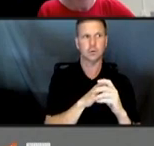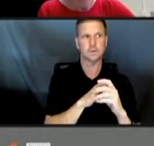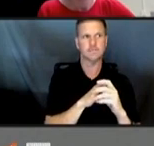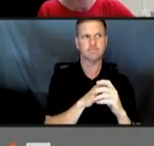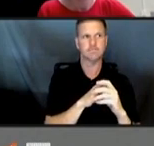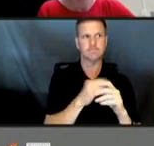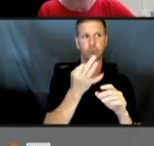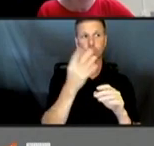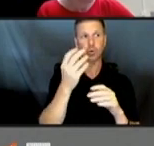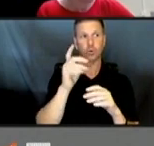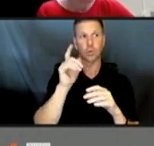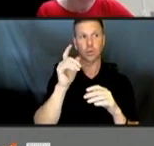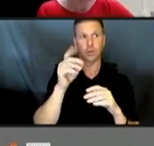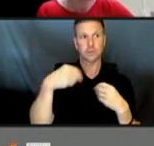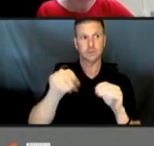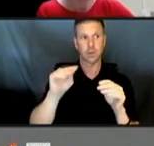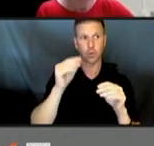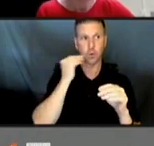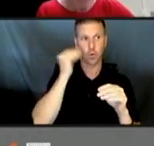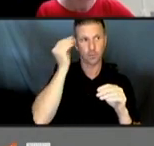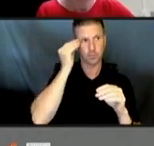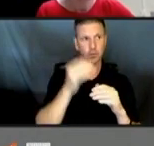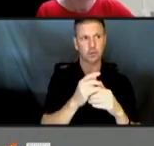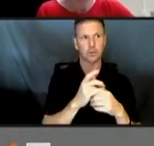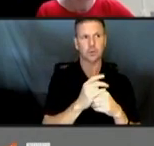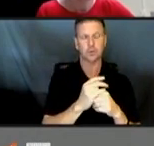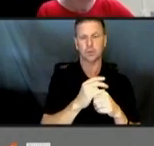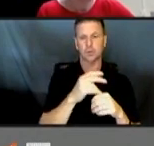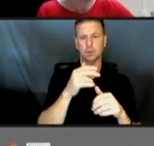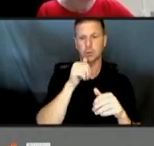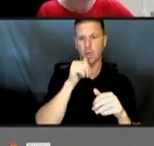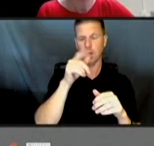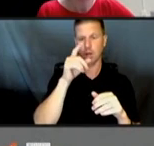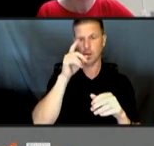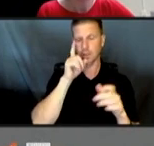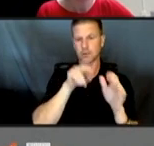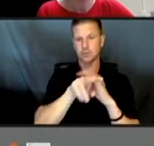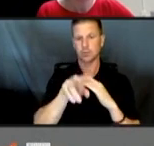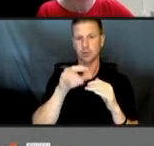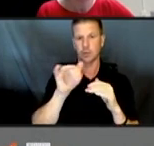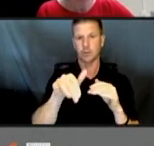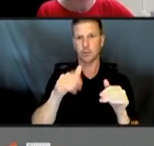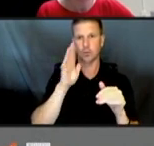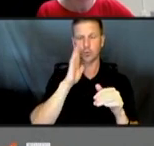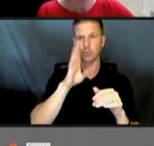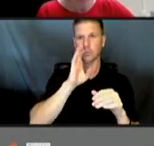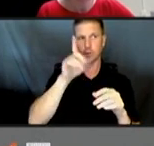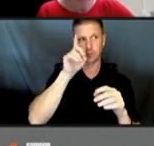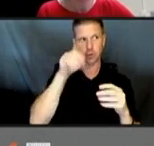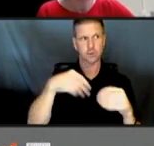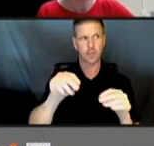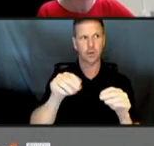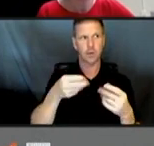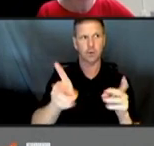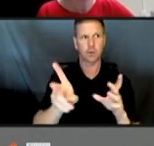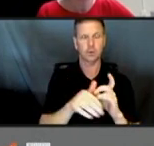few years down the line sell the home, having not anticipated that it eventually would be a for sale opportunity,